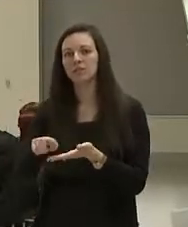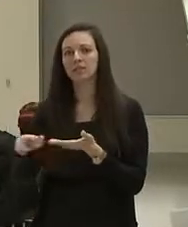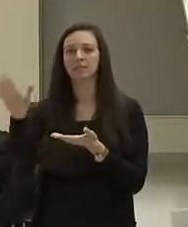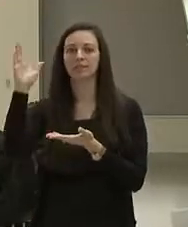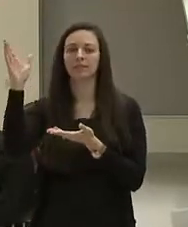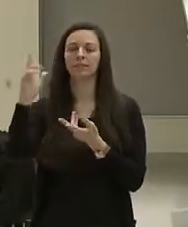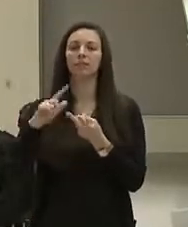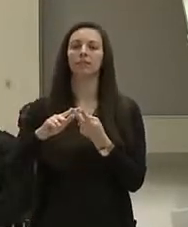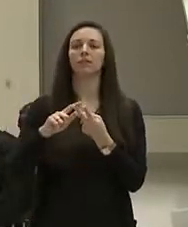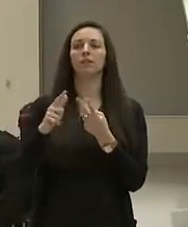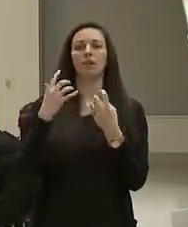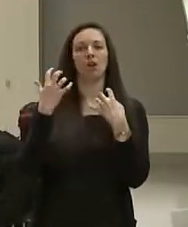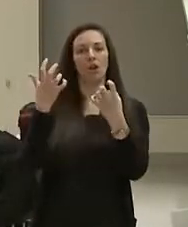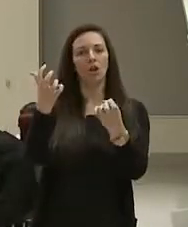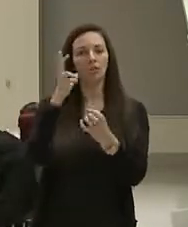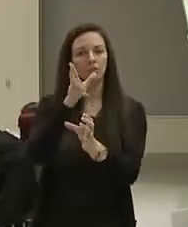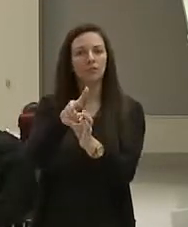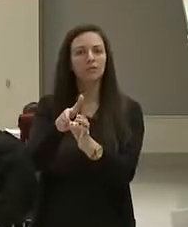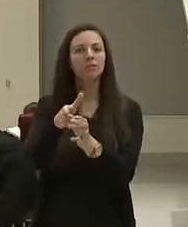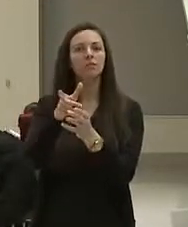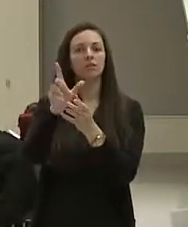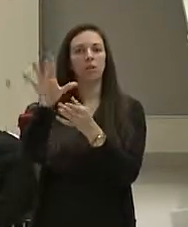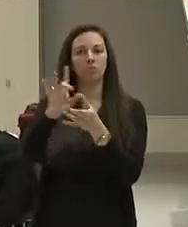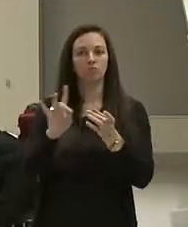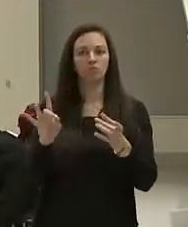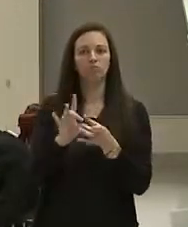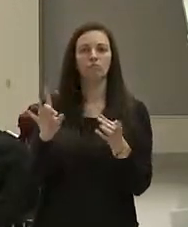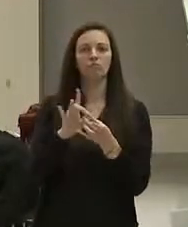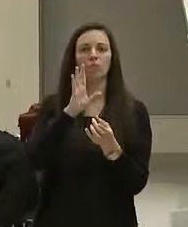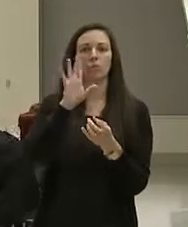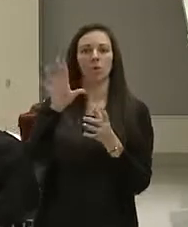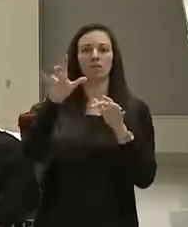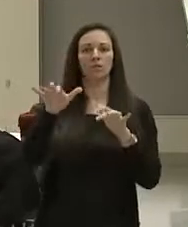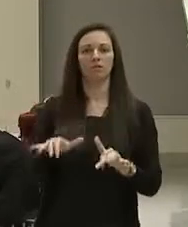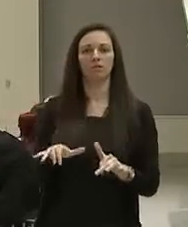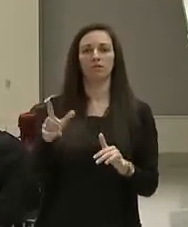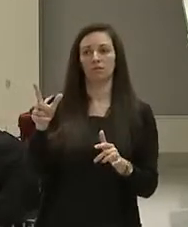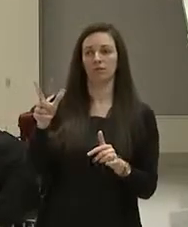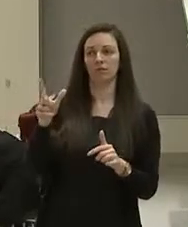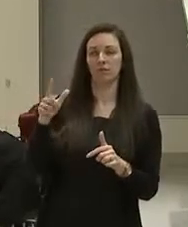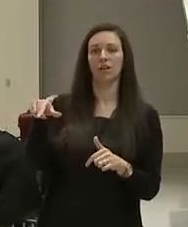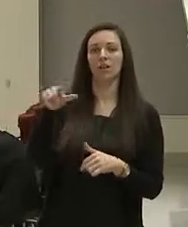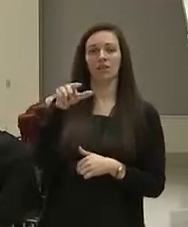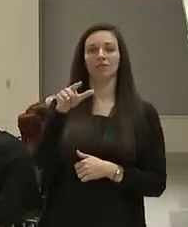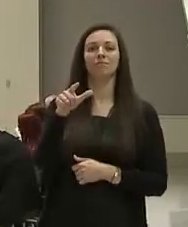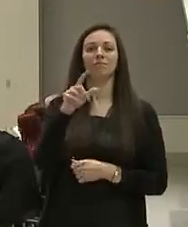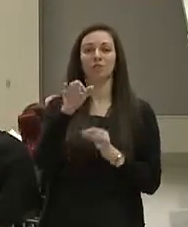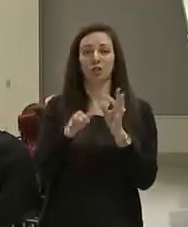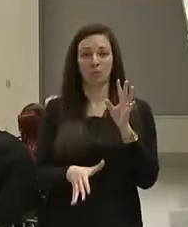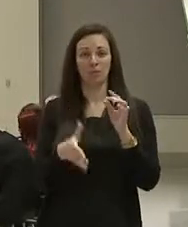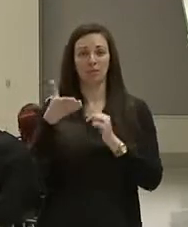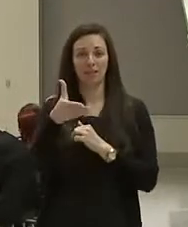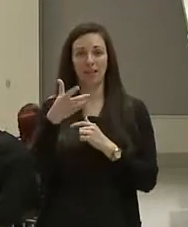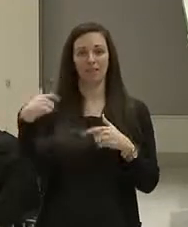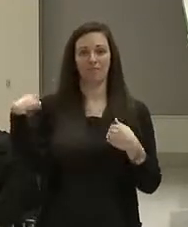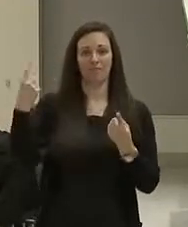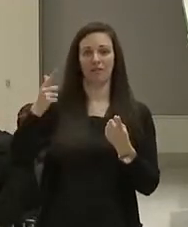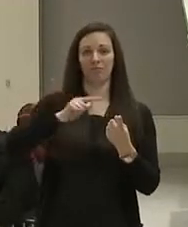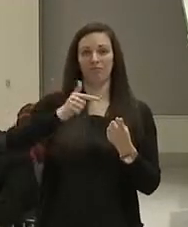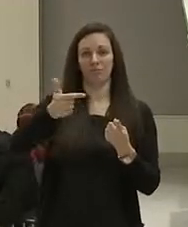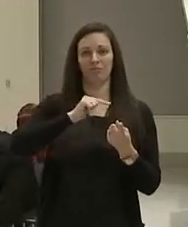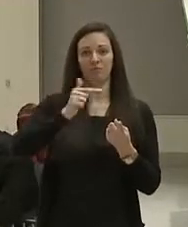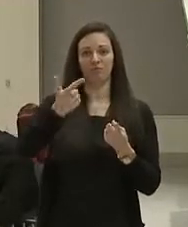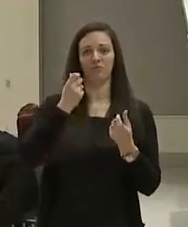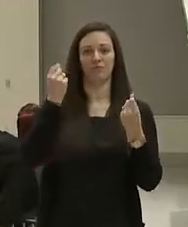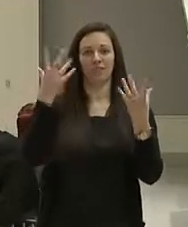well as audience participation. Those over there that have been taking turns signing, I've watched them